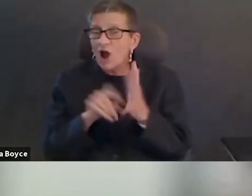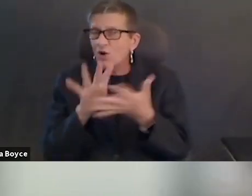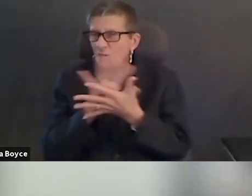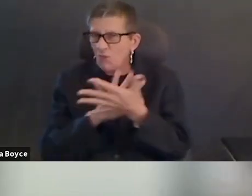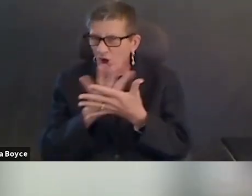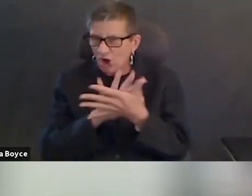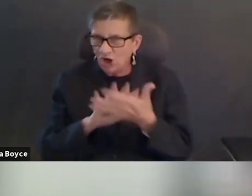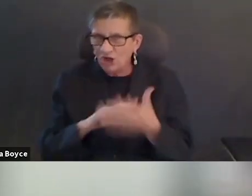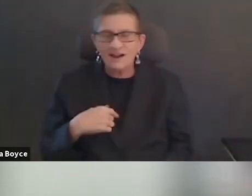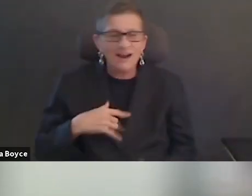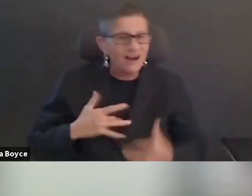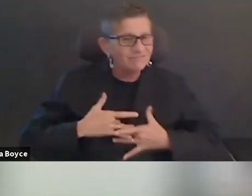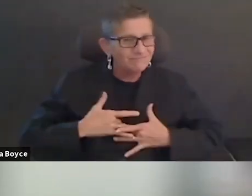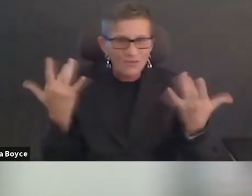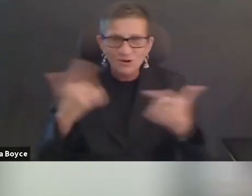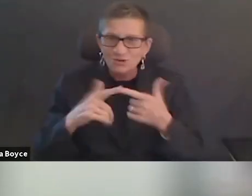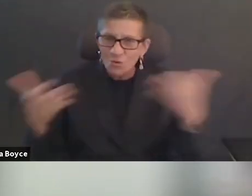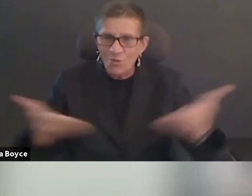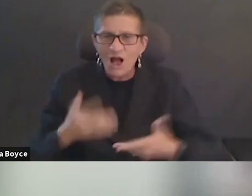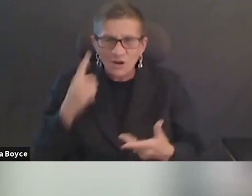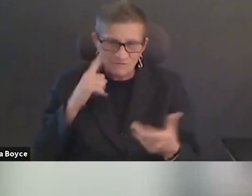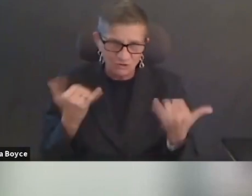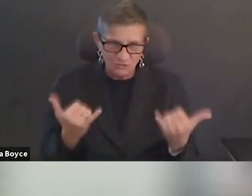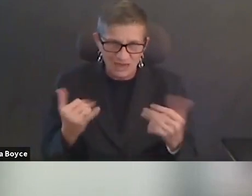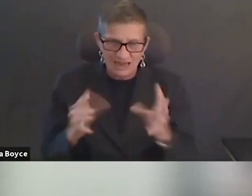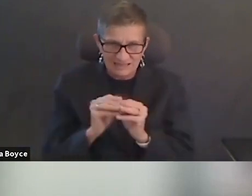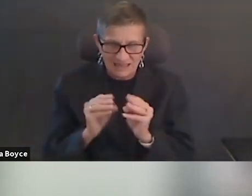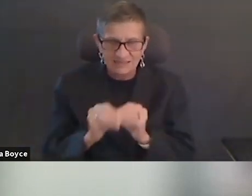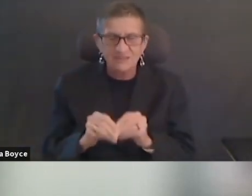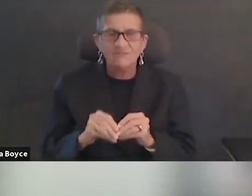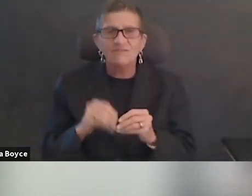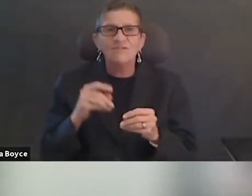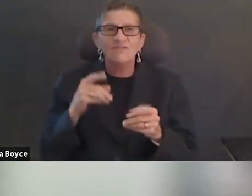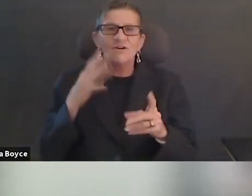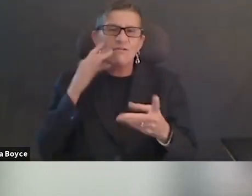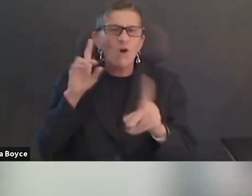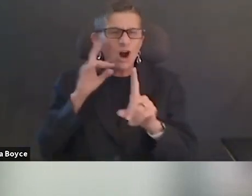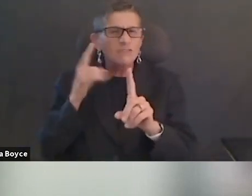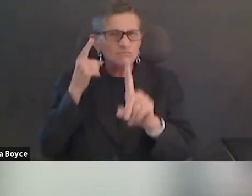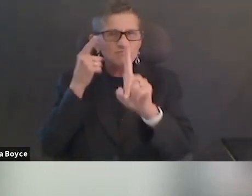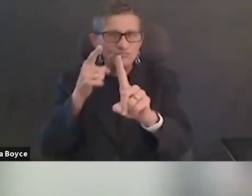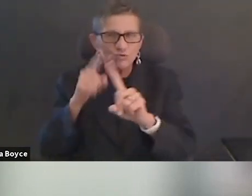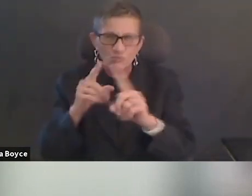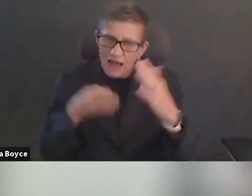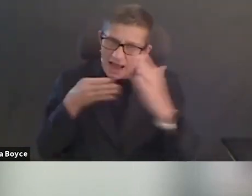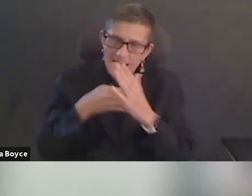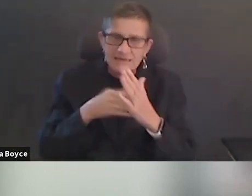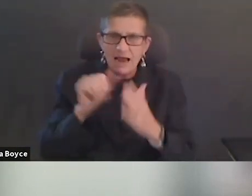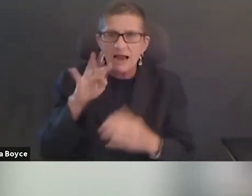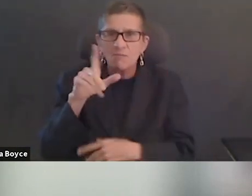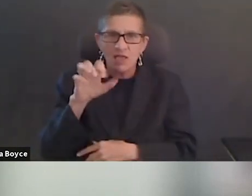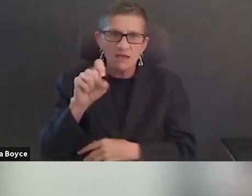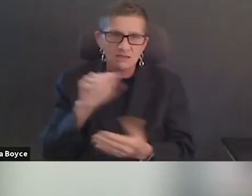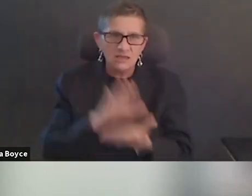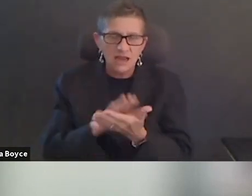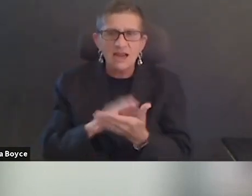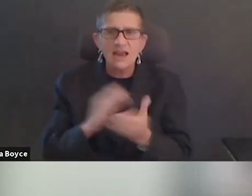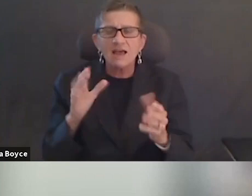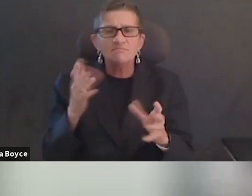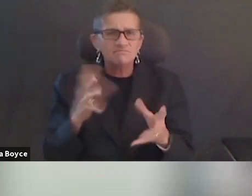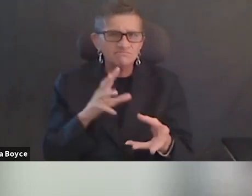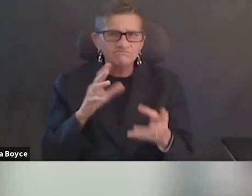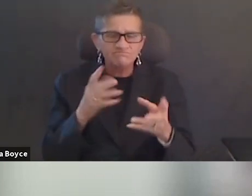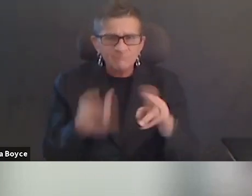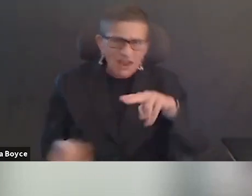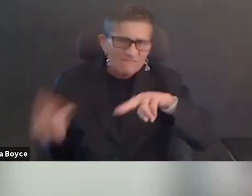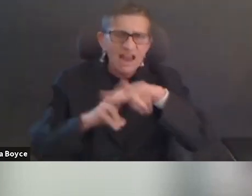I'm delighted to welcome you to today's session of the event series Toward an Anti-Ableist Academy, Advancing Inclusion, Diversity, Equity,